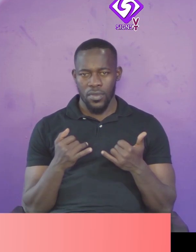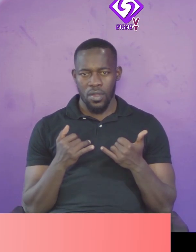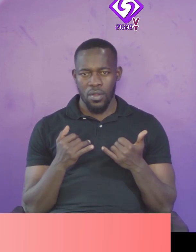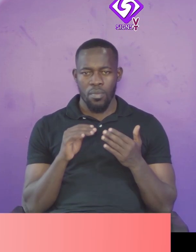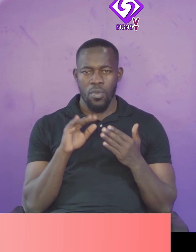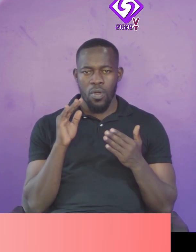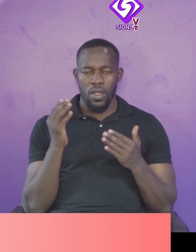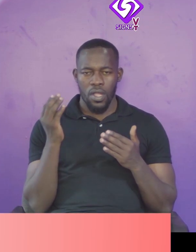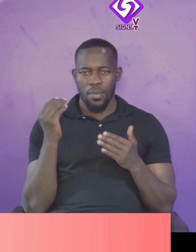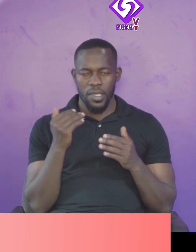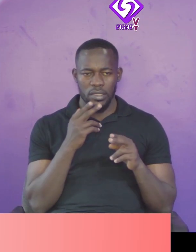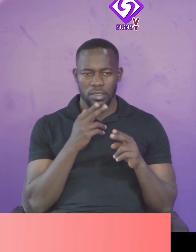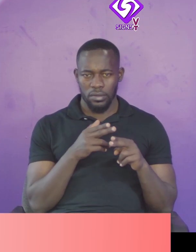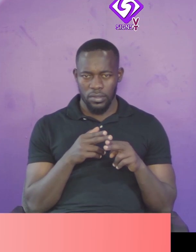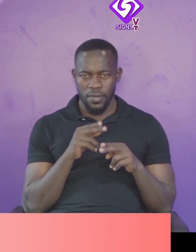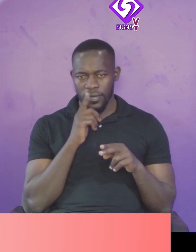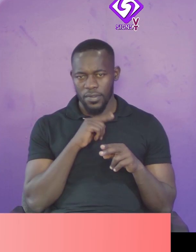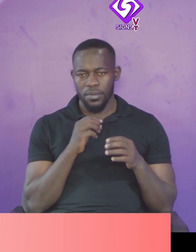we've mentioned.